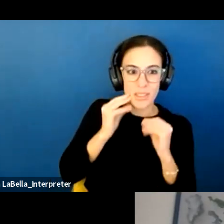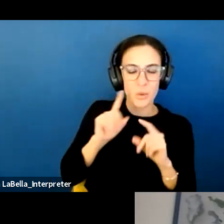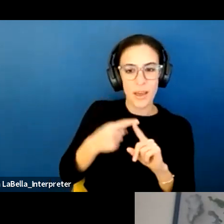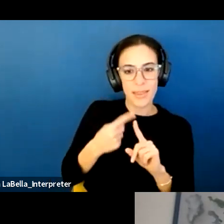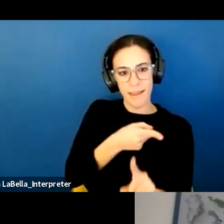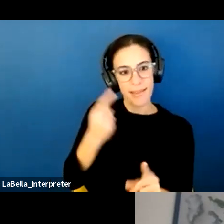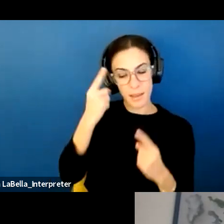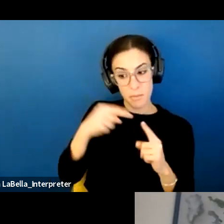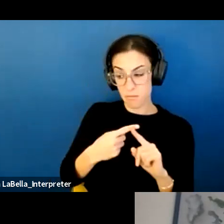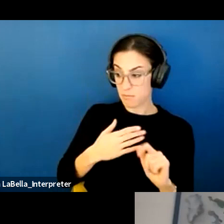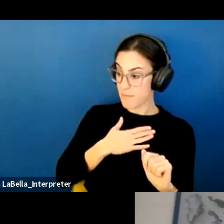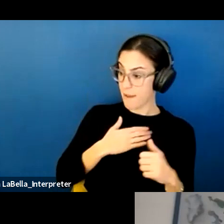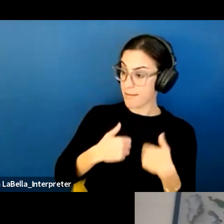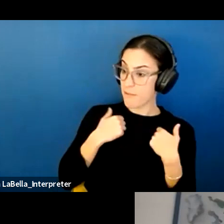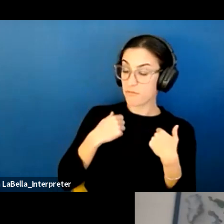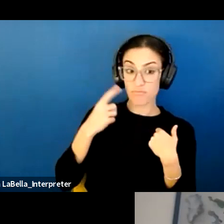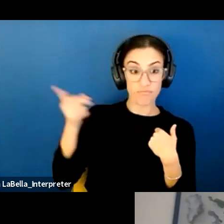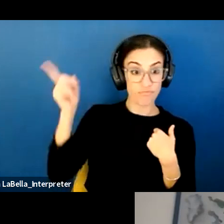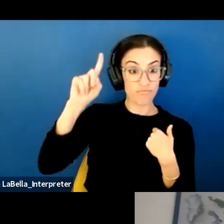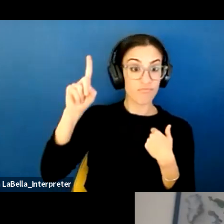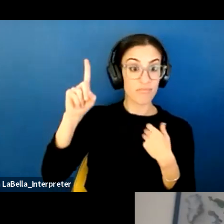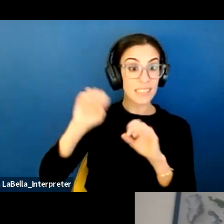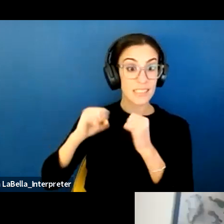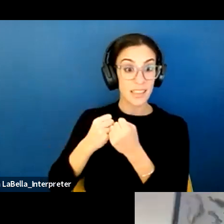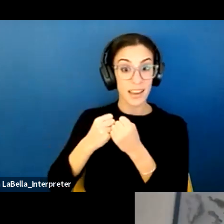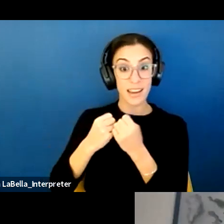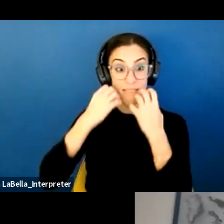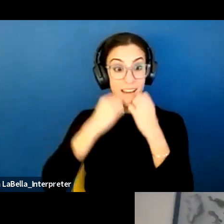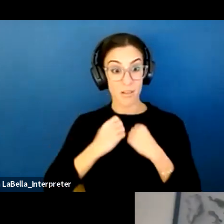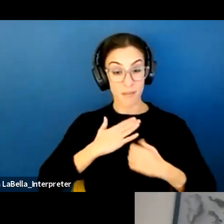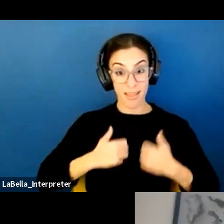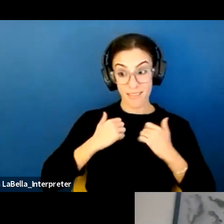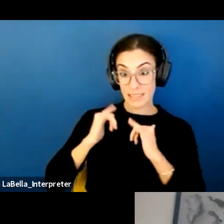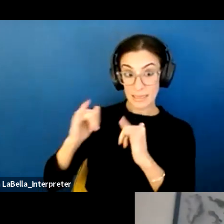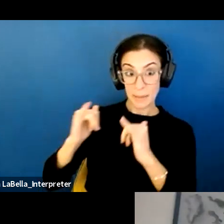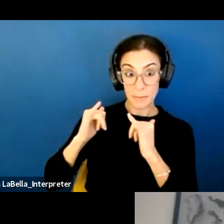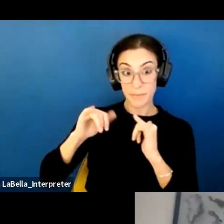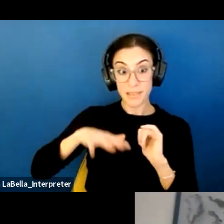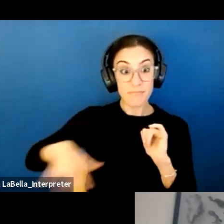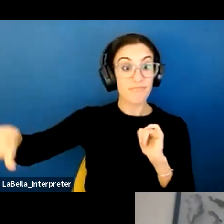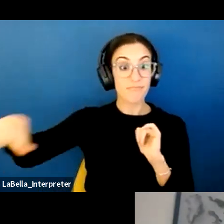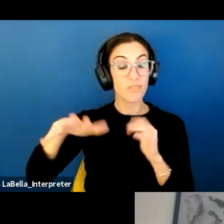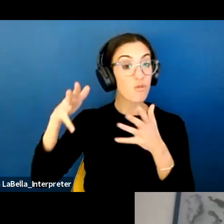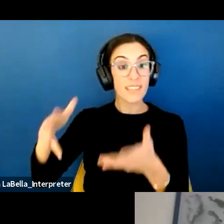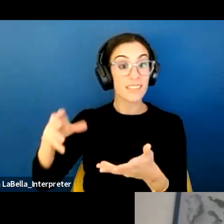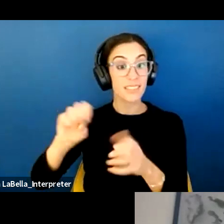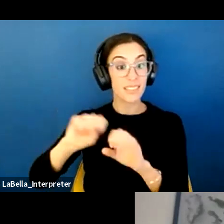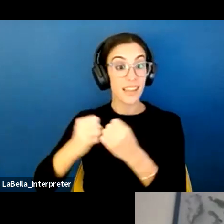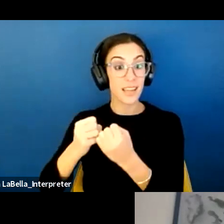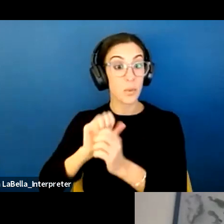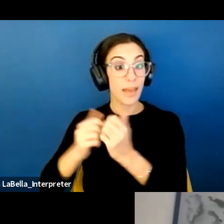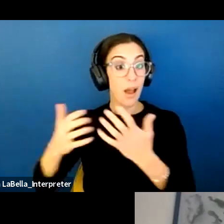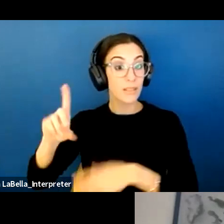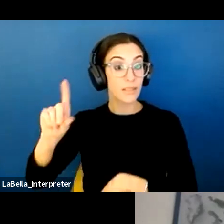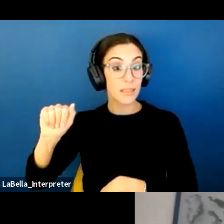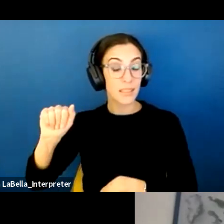lives are equally valued by the rest of society. We were told over and over again by the media that only